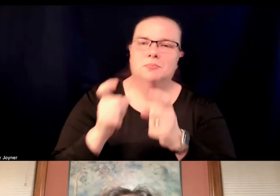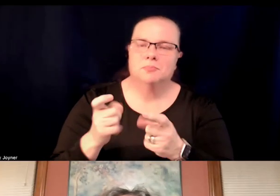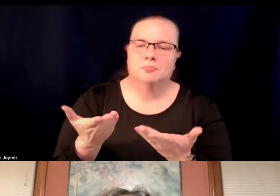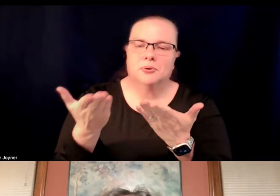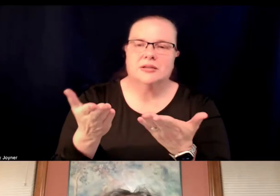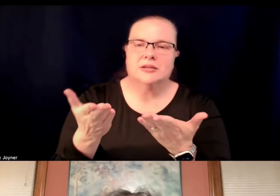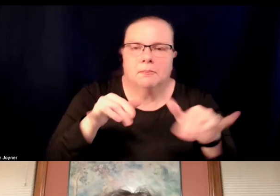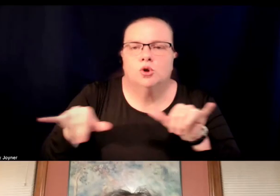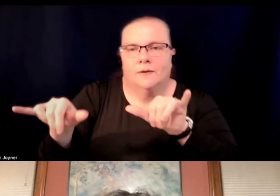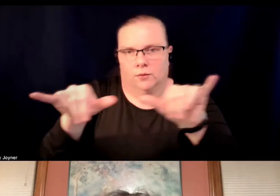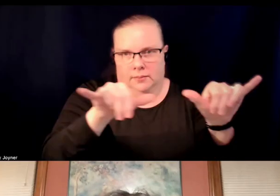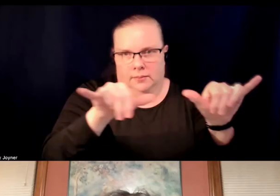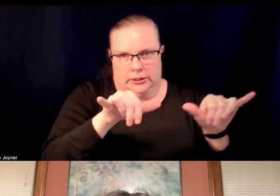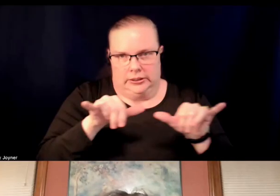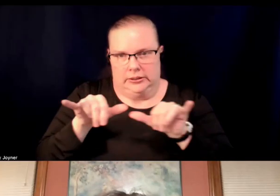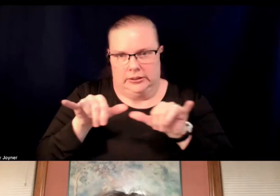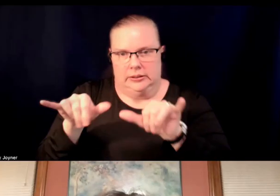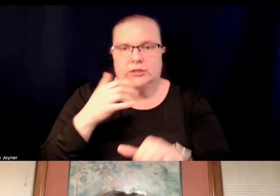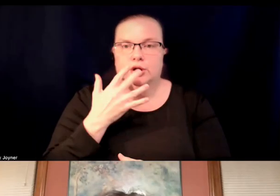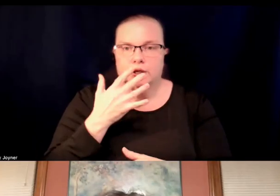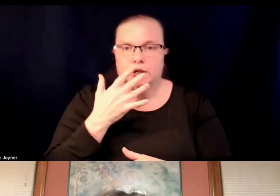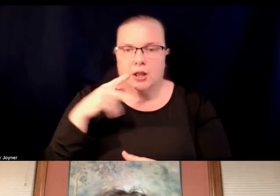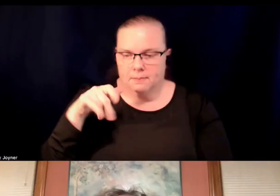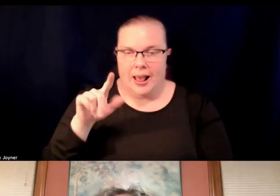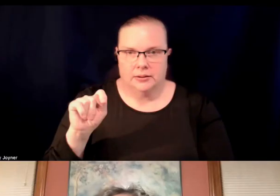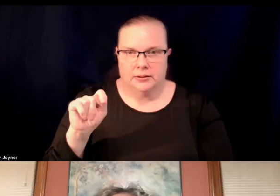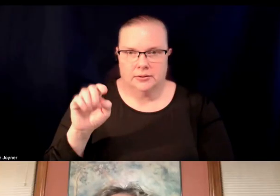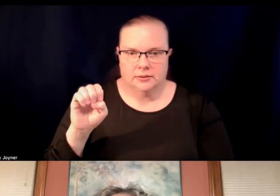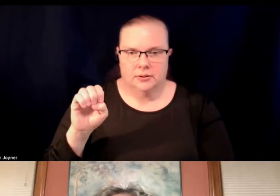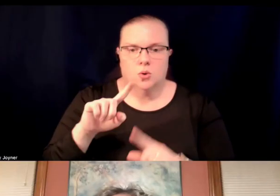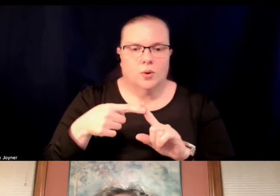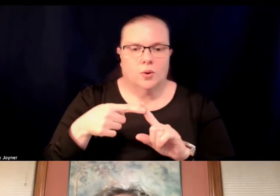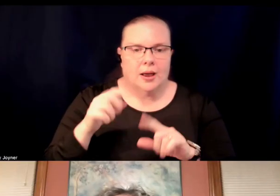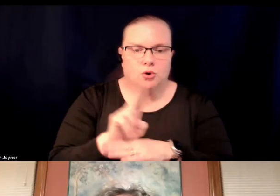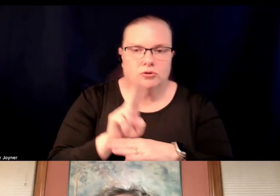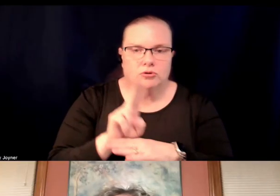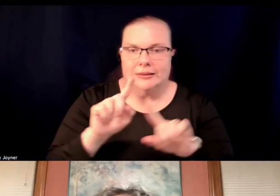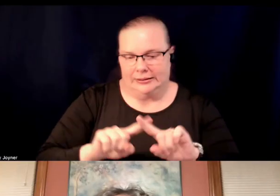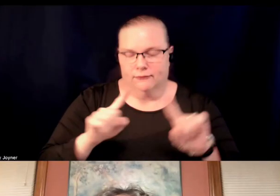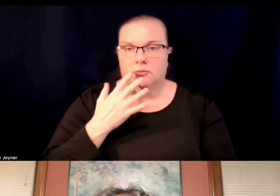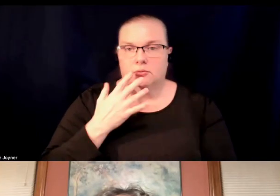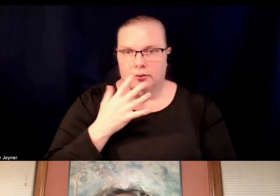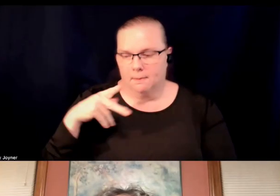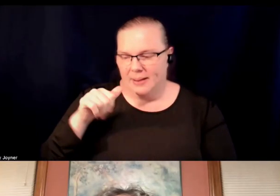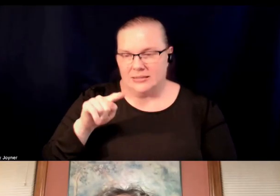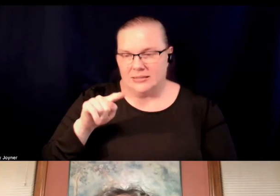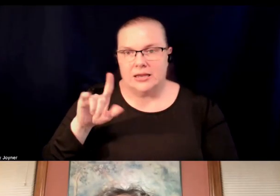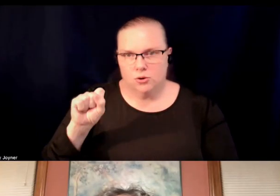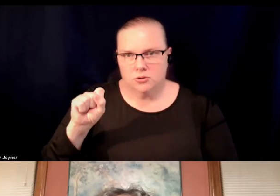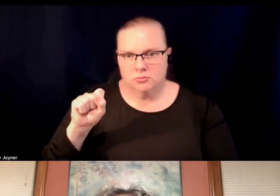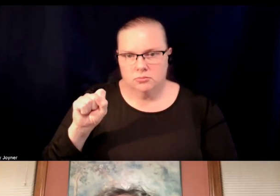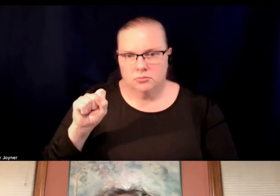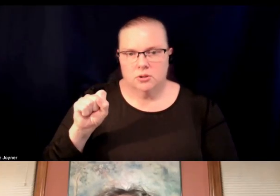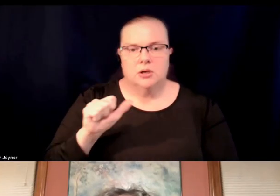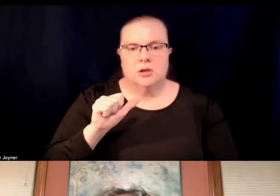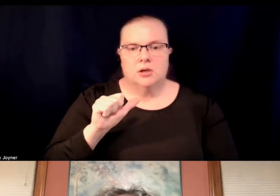uniformity into the color palette when I'm actually using all the different pastels, because I don't have the ability, when I do